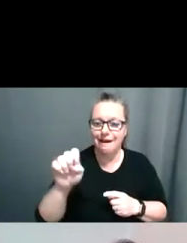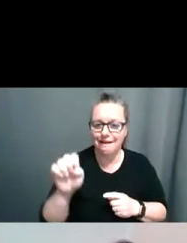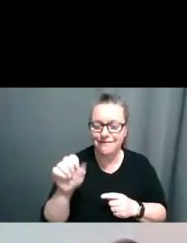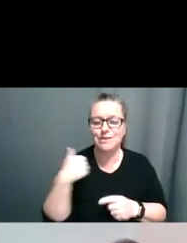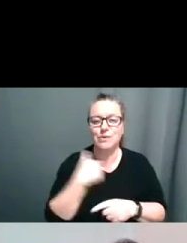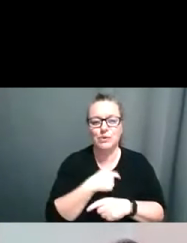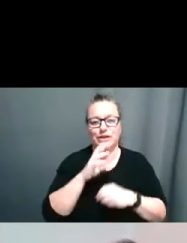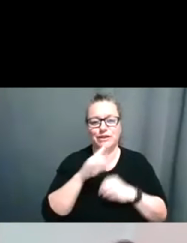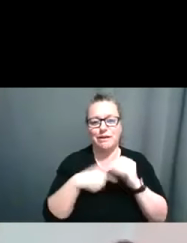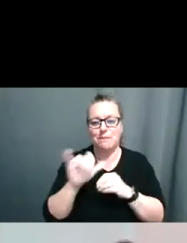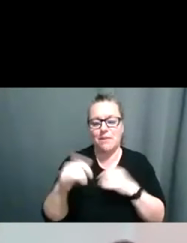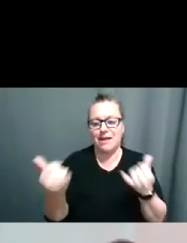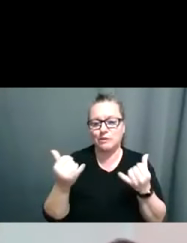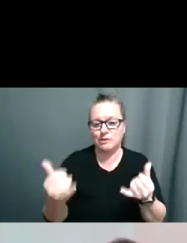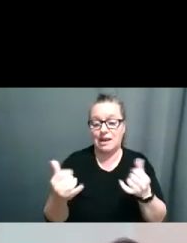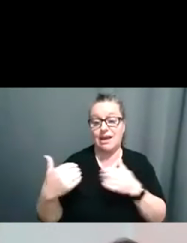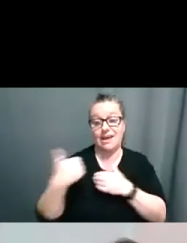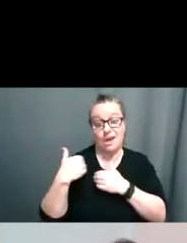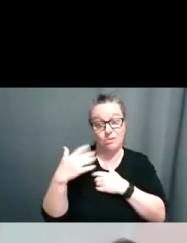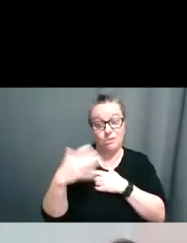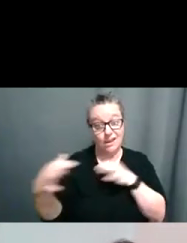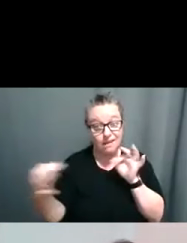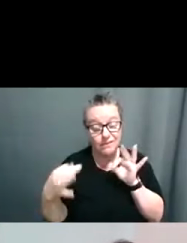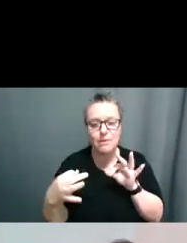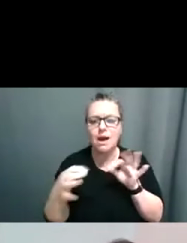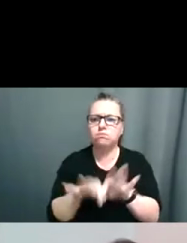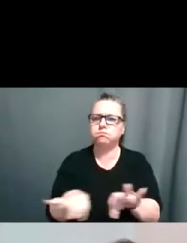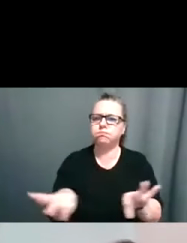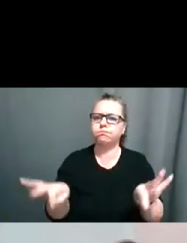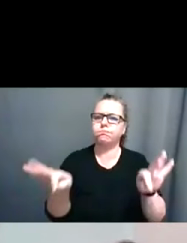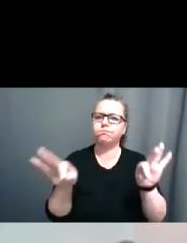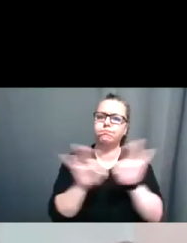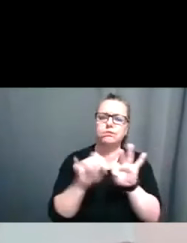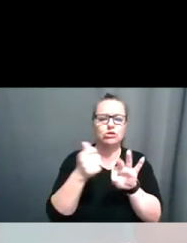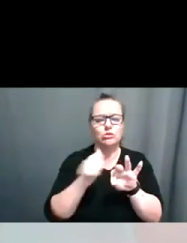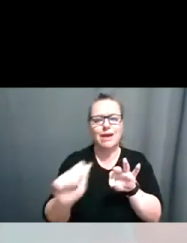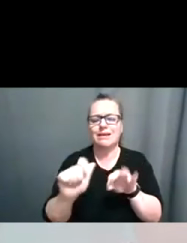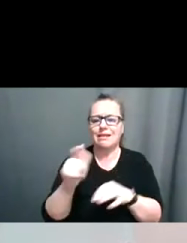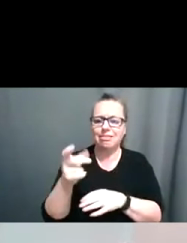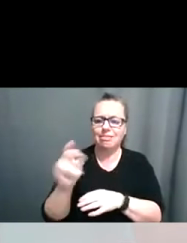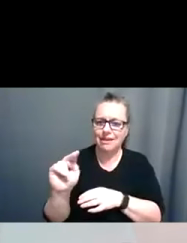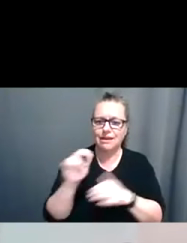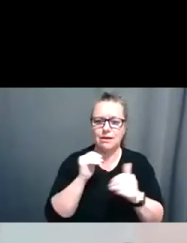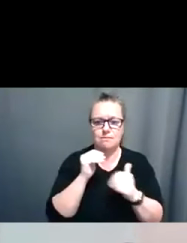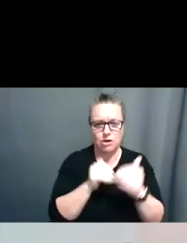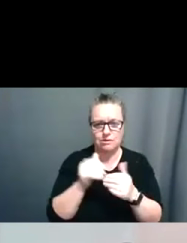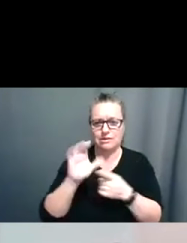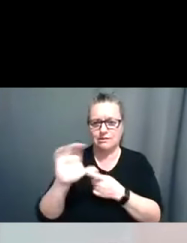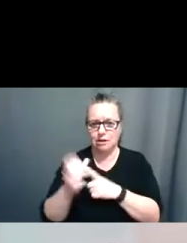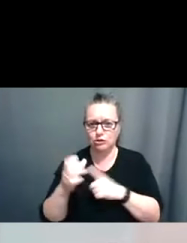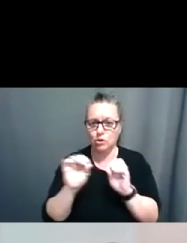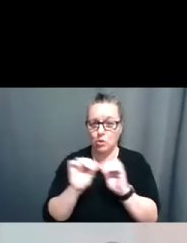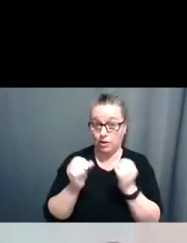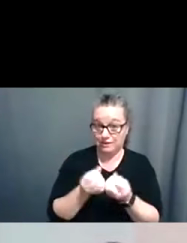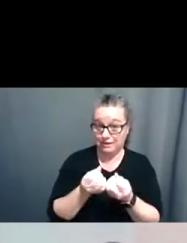today. Accountability and feedback are absolutely integral to any truly lean process, culture, or organization.